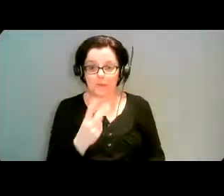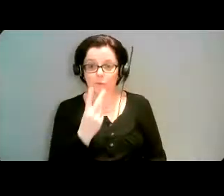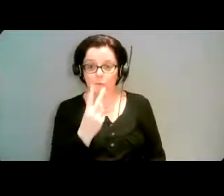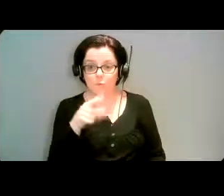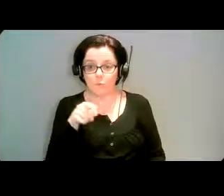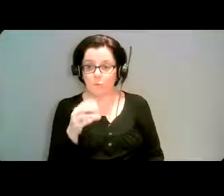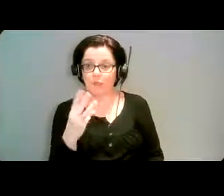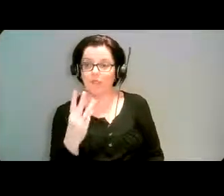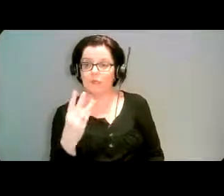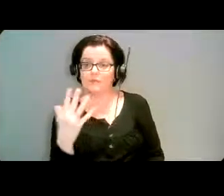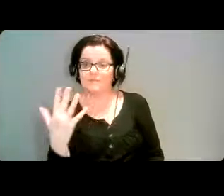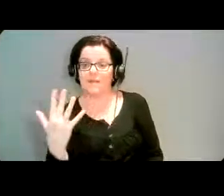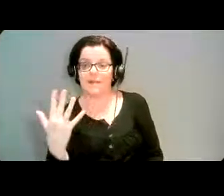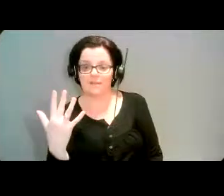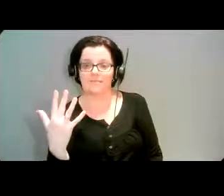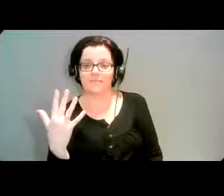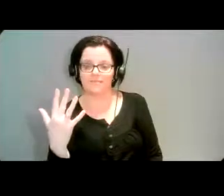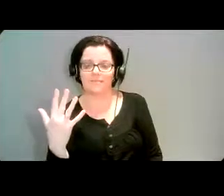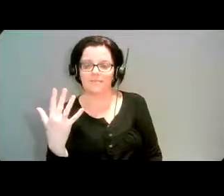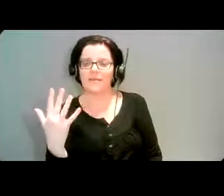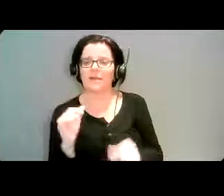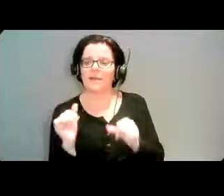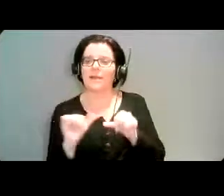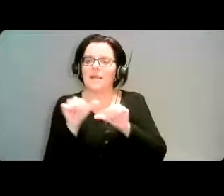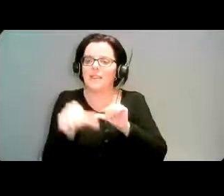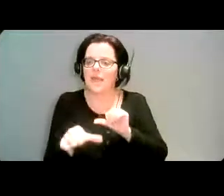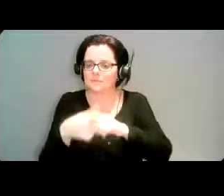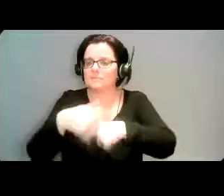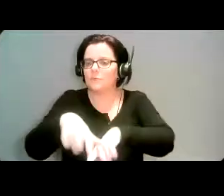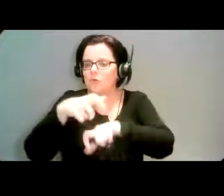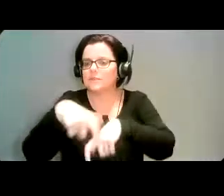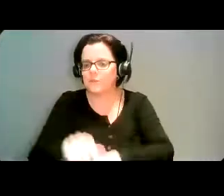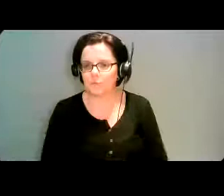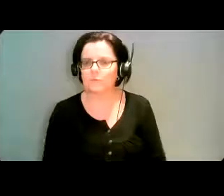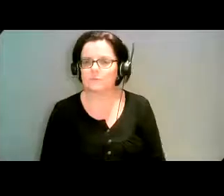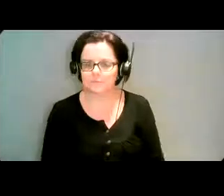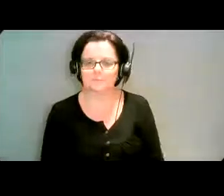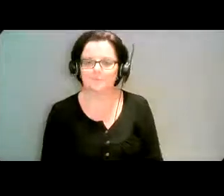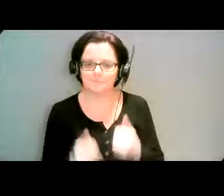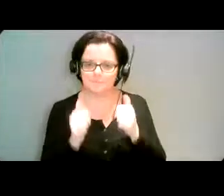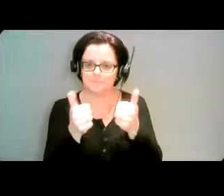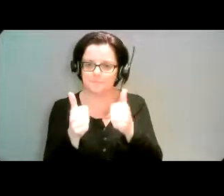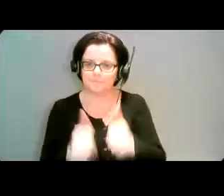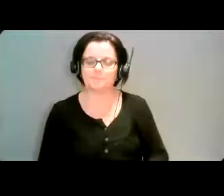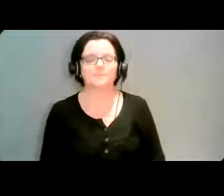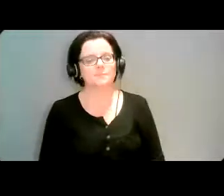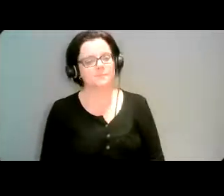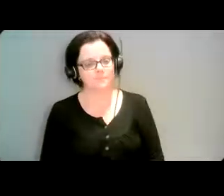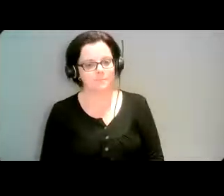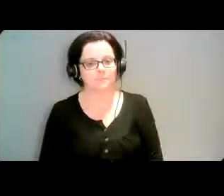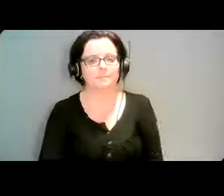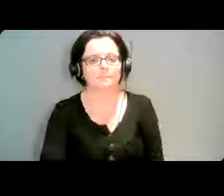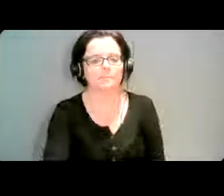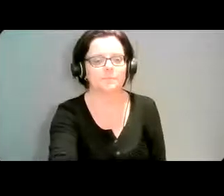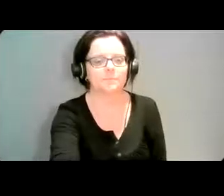2:35 and carry on, if that's okay. Yeah. Yeah. Perfect.